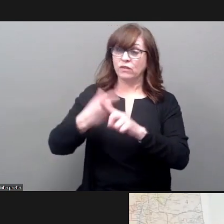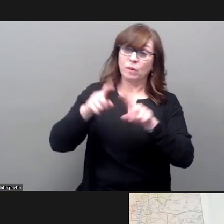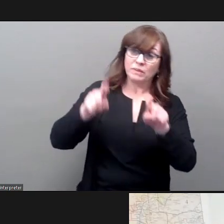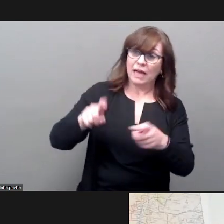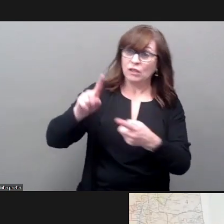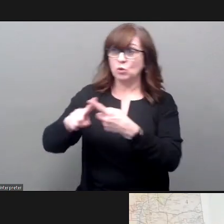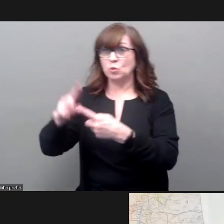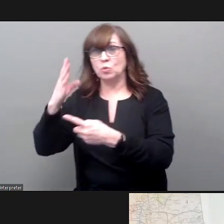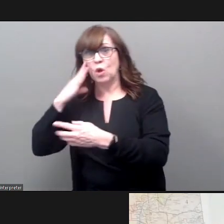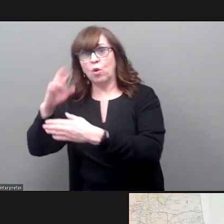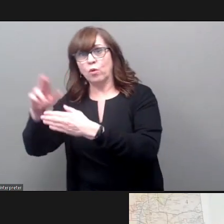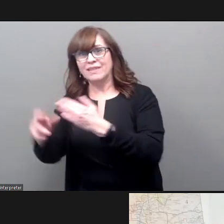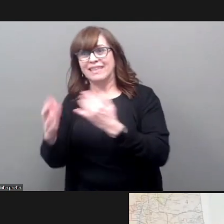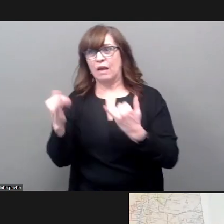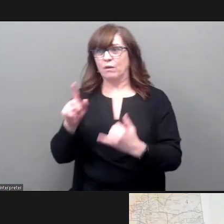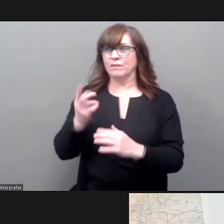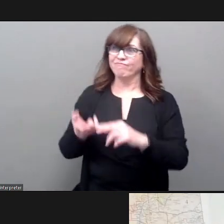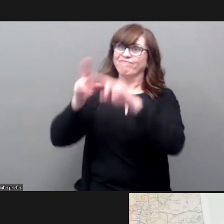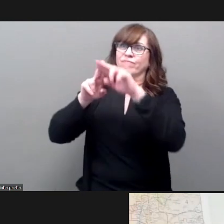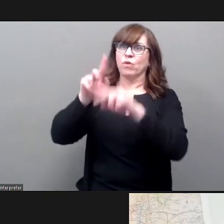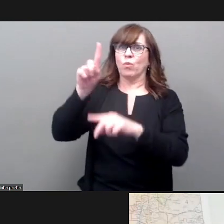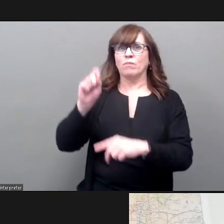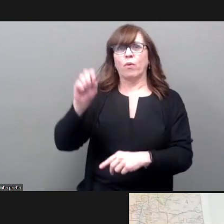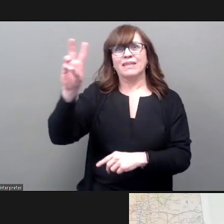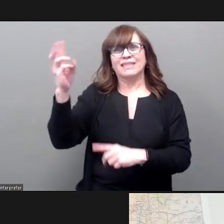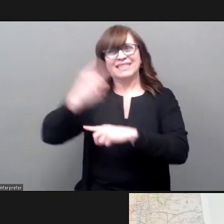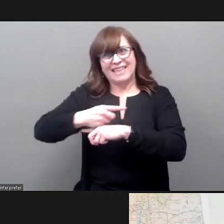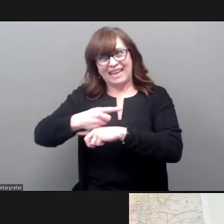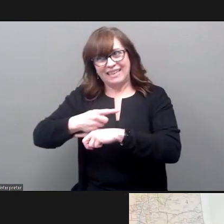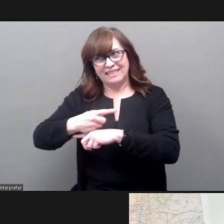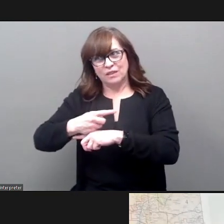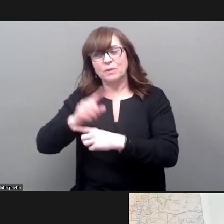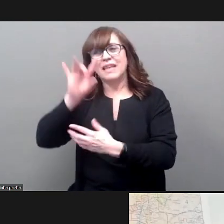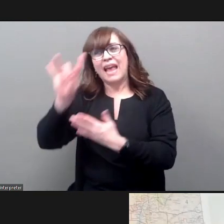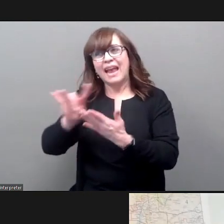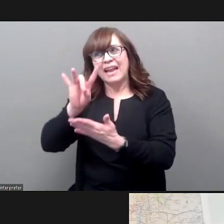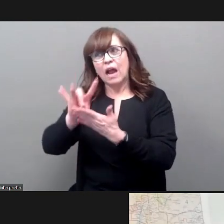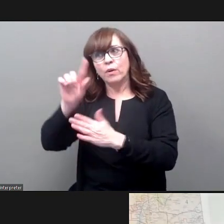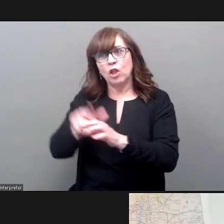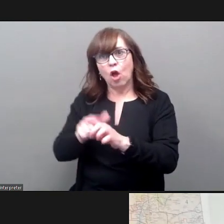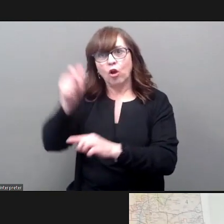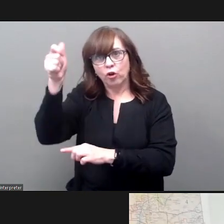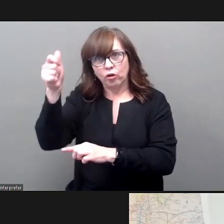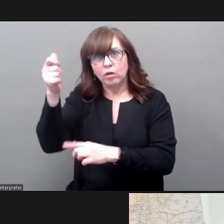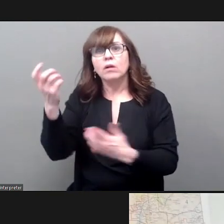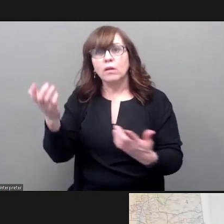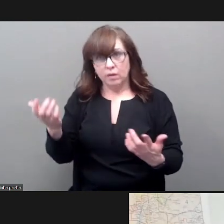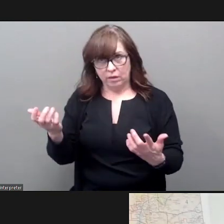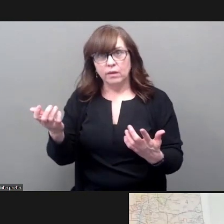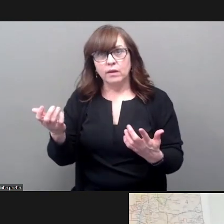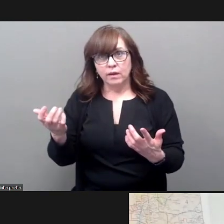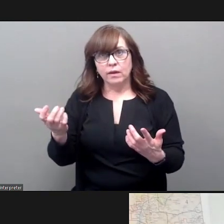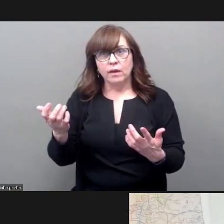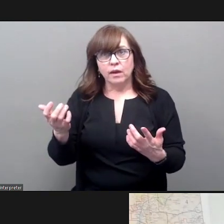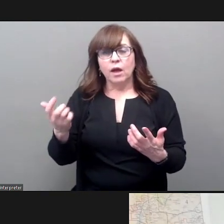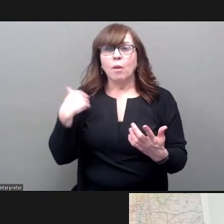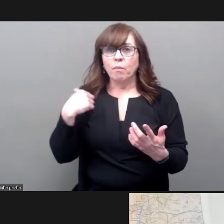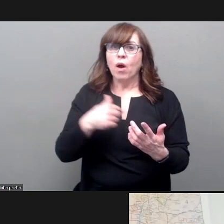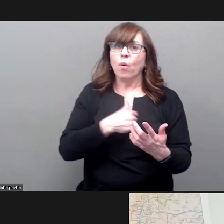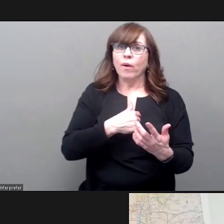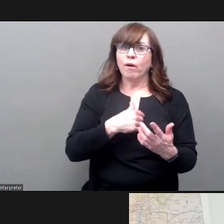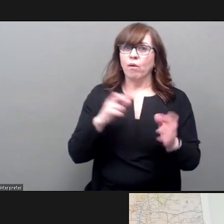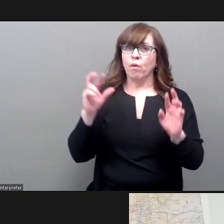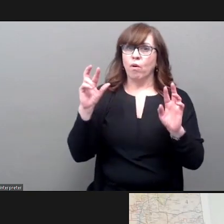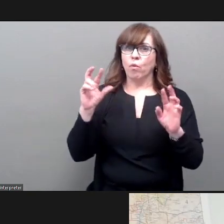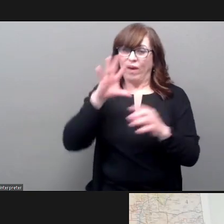now 1.6 days this past week. So it's about 8 hours longer, bit of a delay, but Paxlovid with that 5-day window,